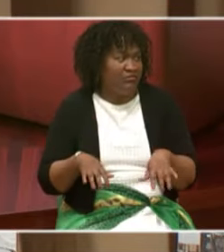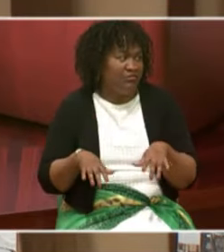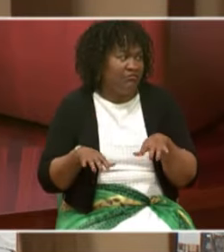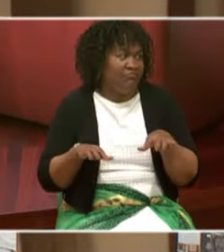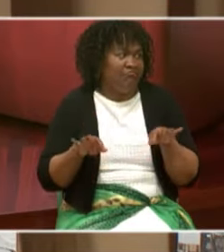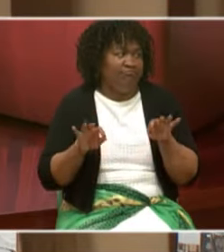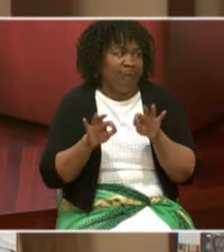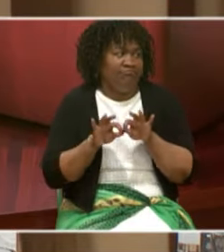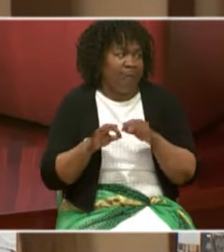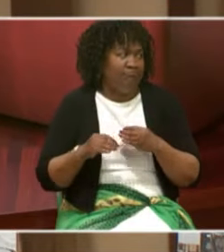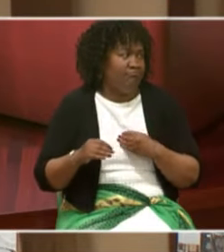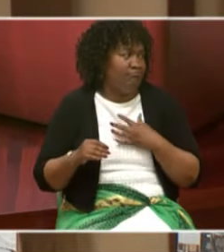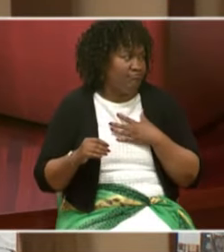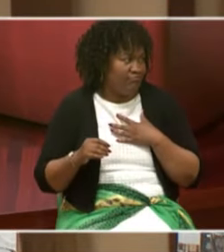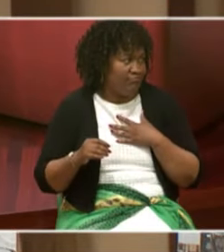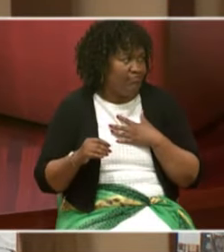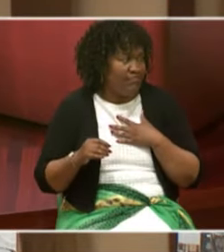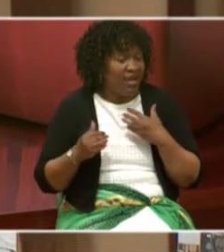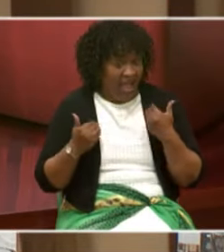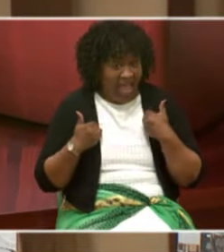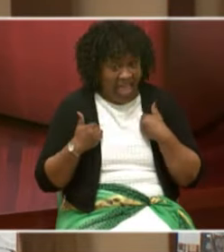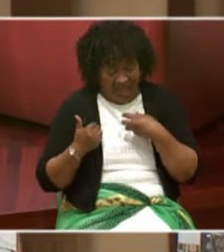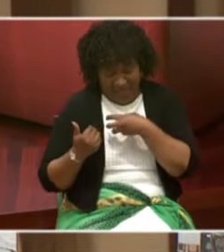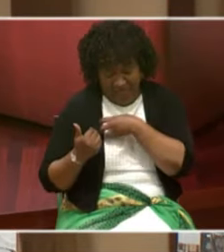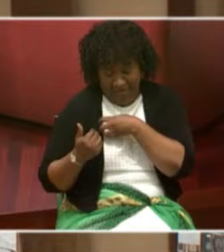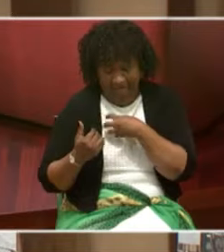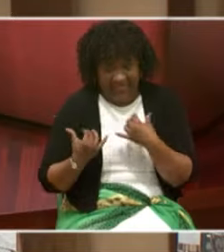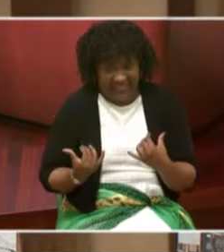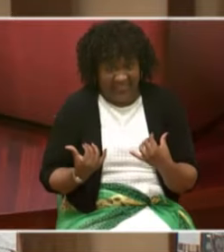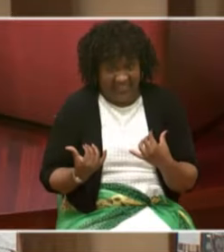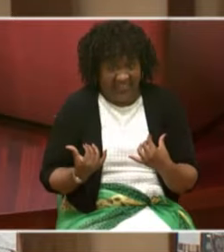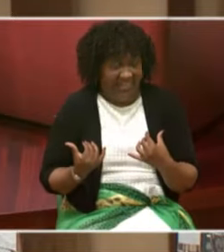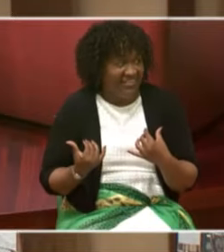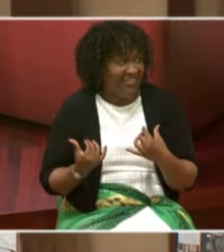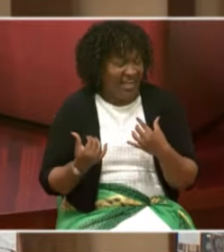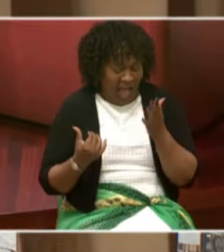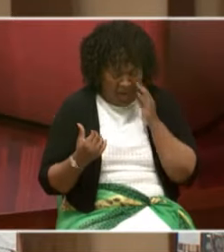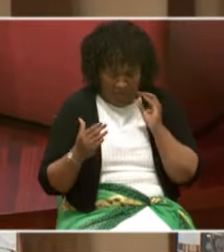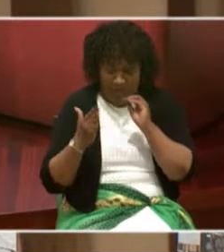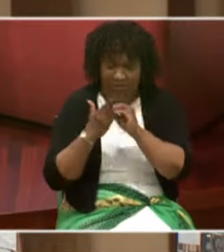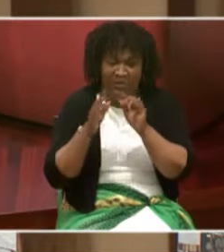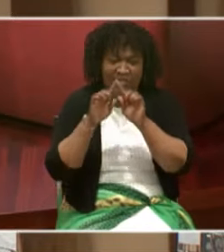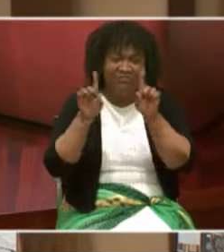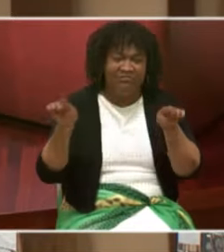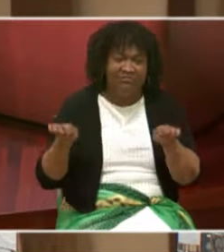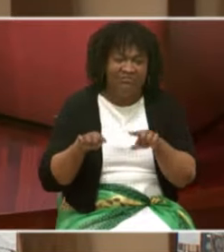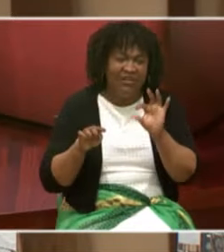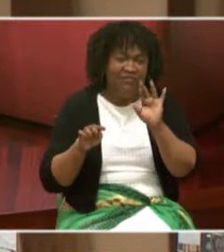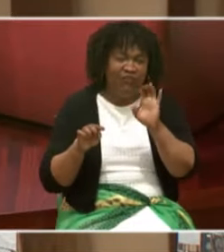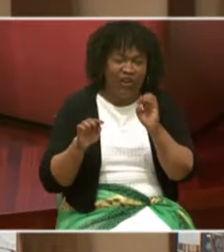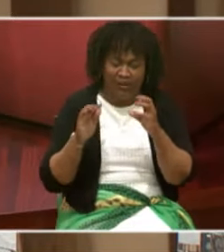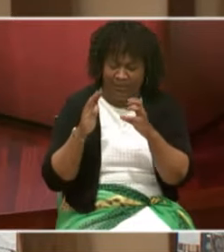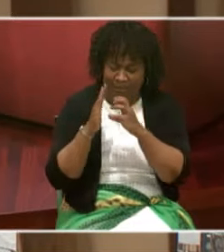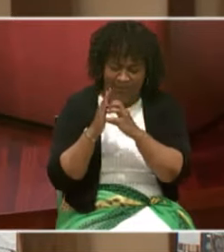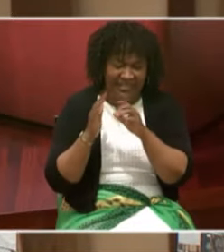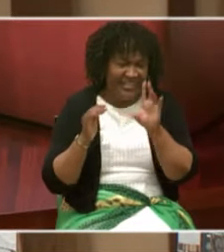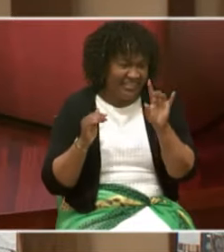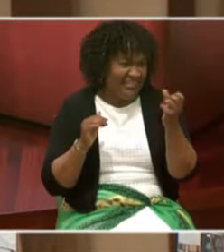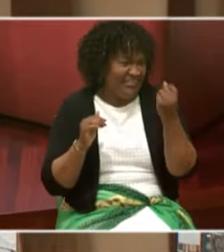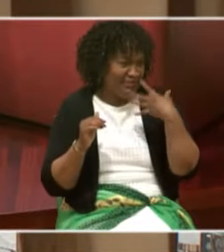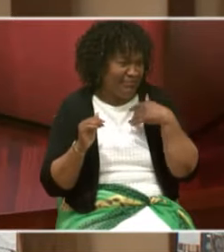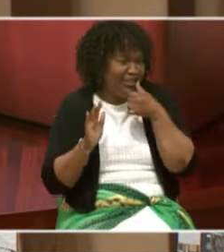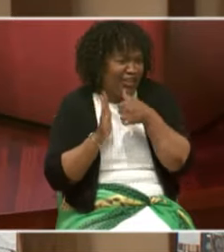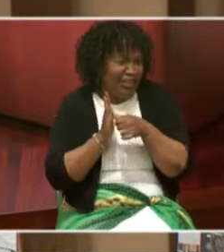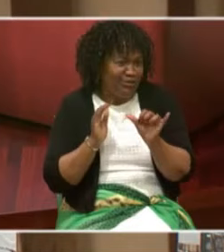It's not right, it's not fair, and it's not just. For hundreds and thousands of people in many parts